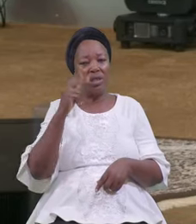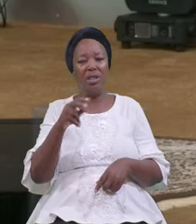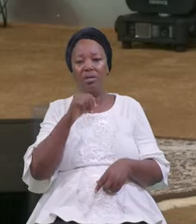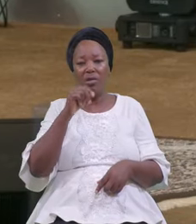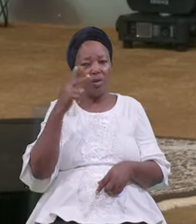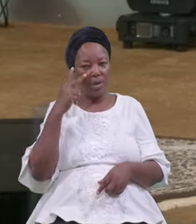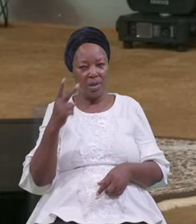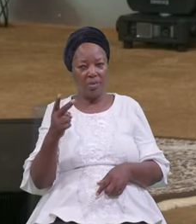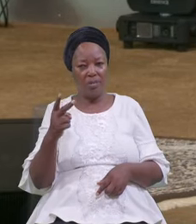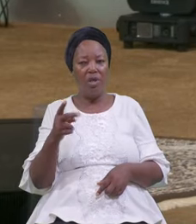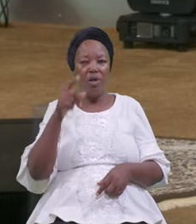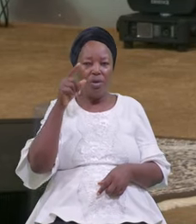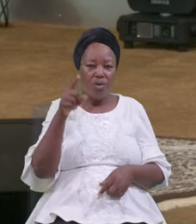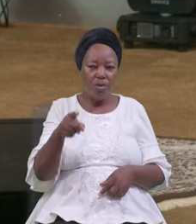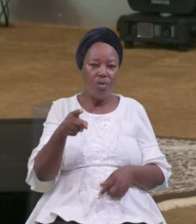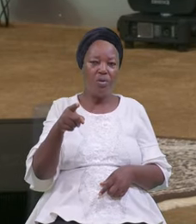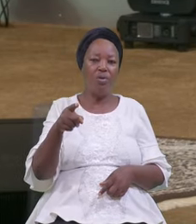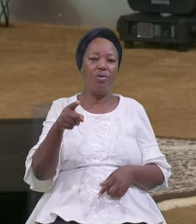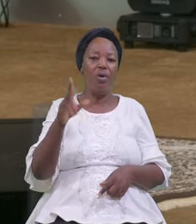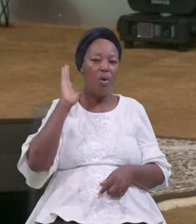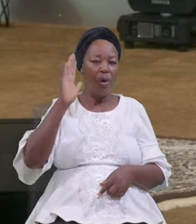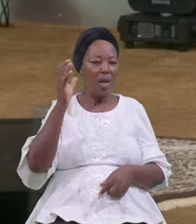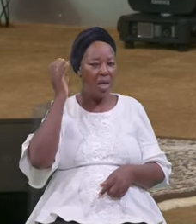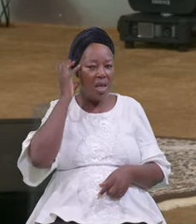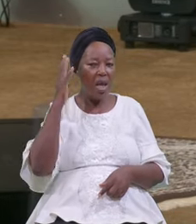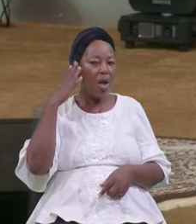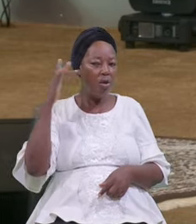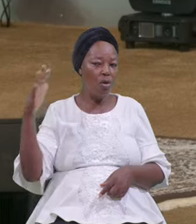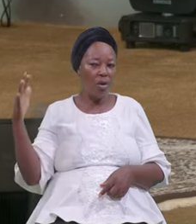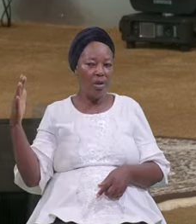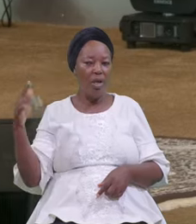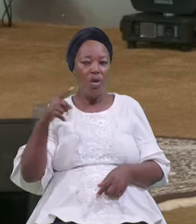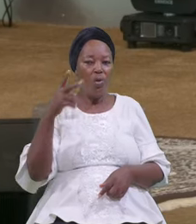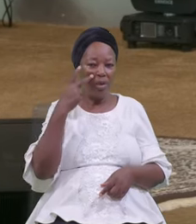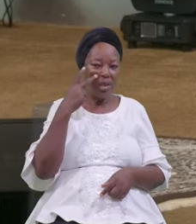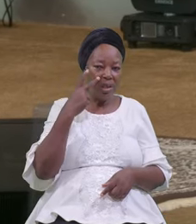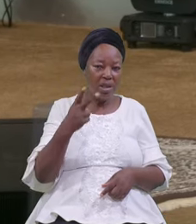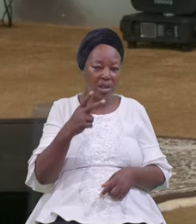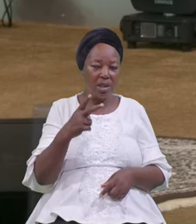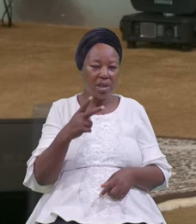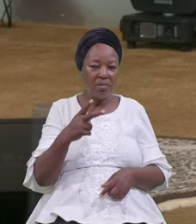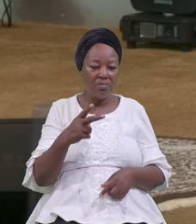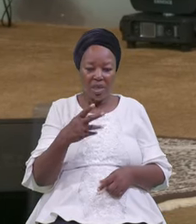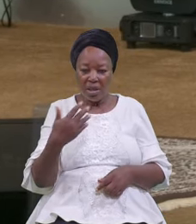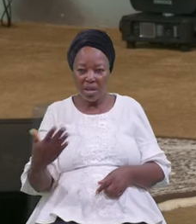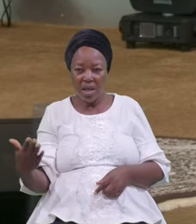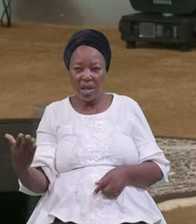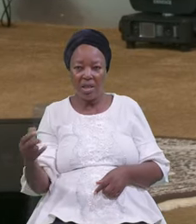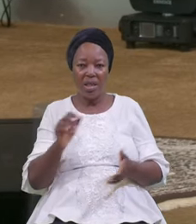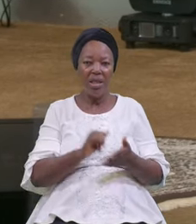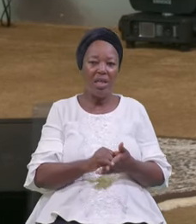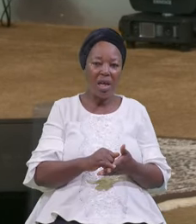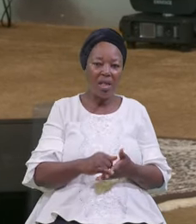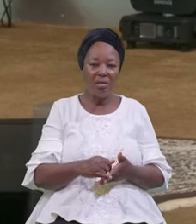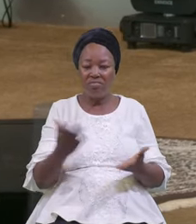invisible. You'll hear noise, you'll see sights that dazzle. But if